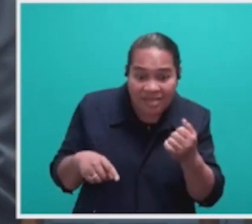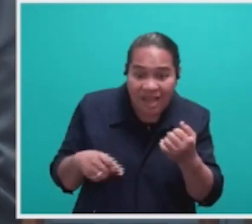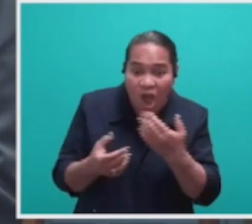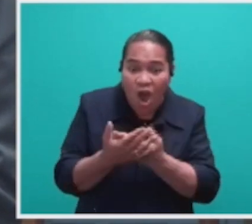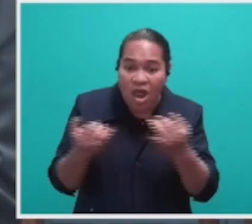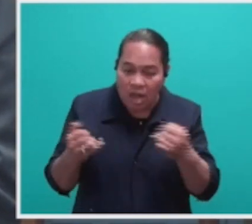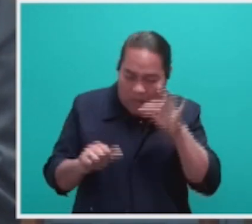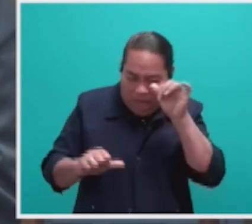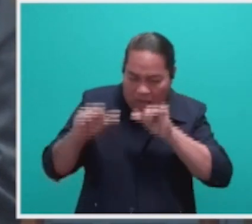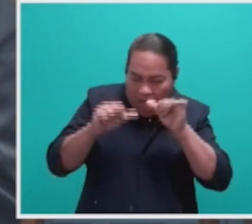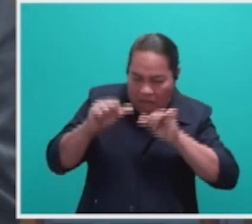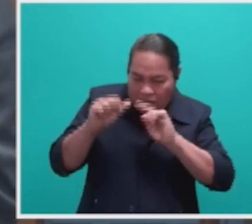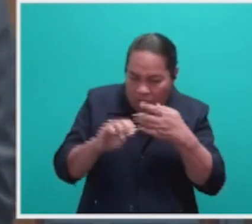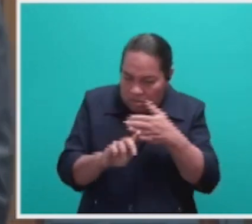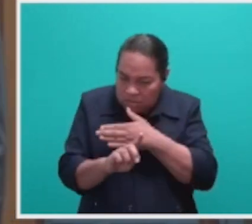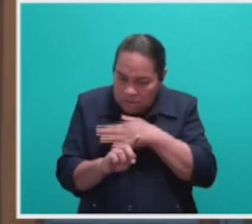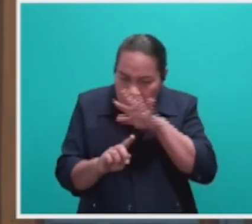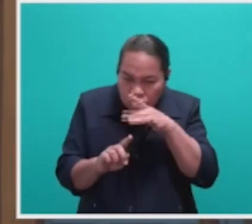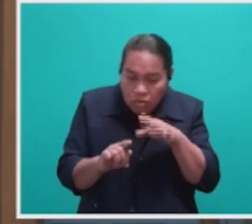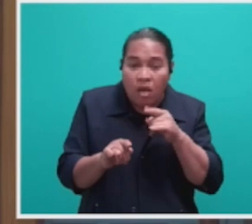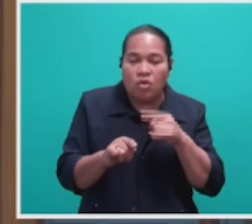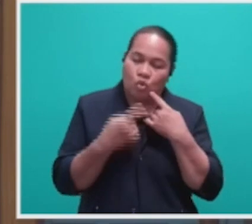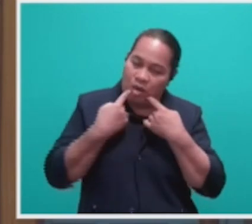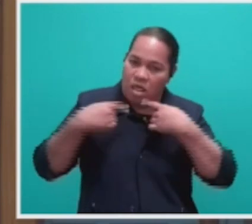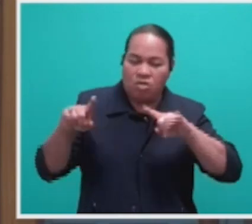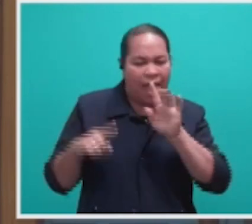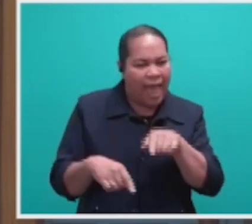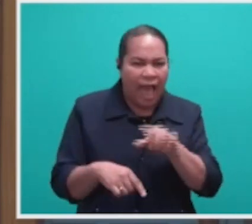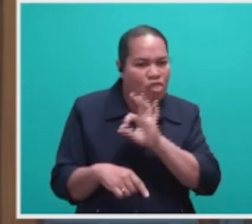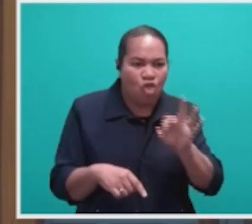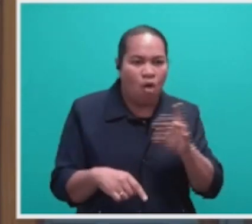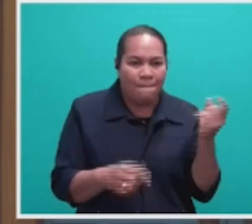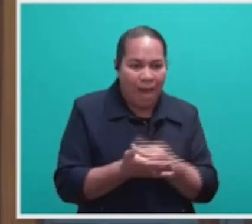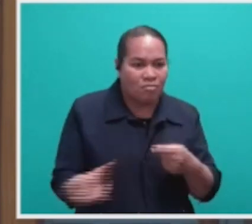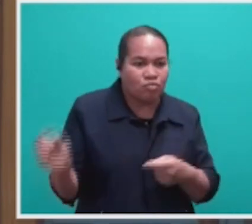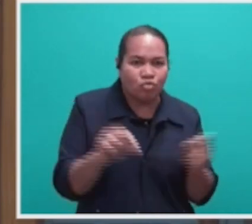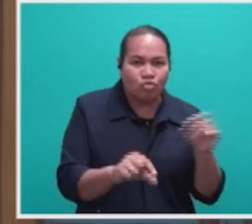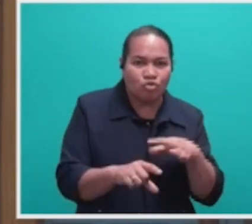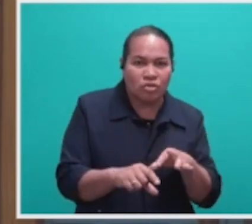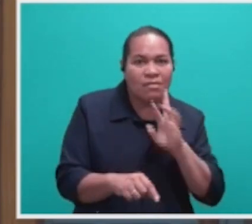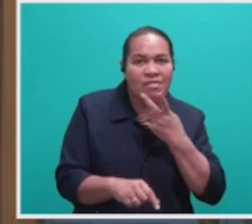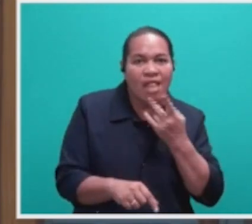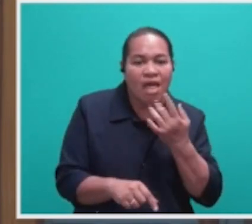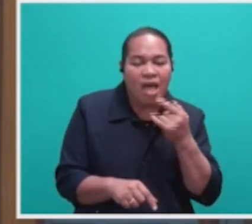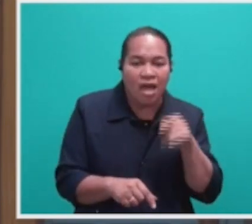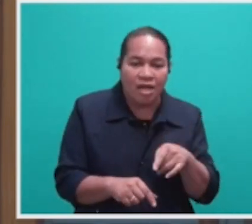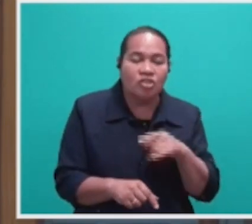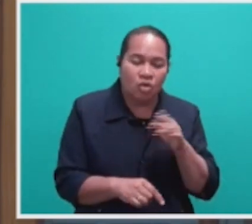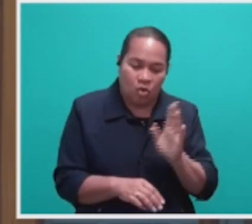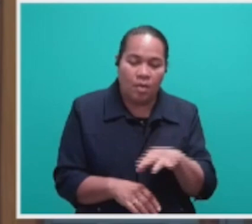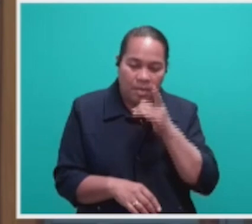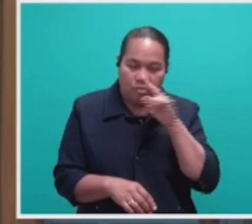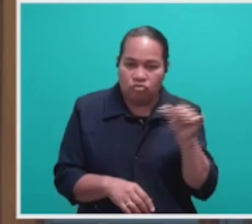an assessment of the task force, assigning members to take necessary action where applicable. Mr.